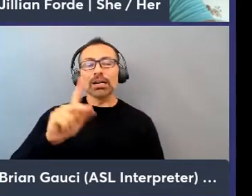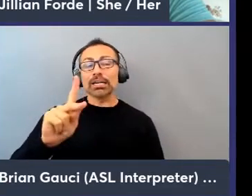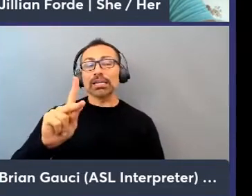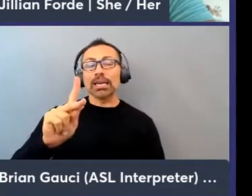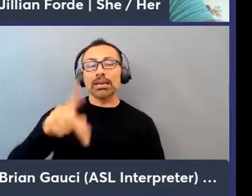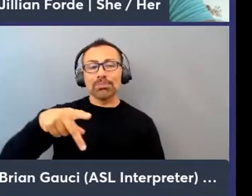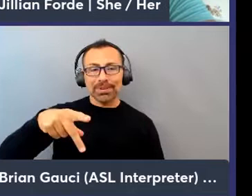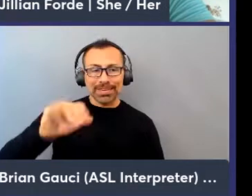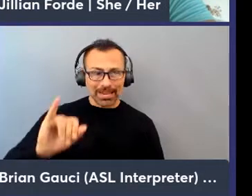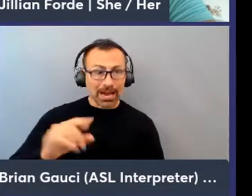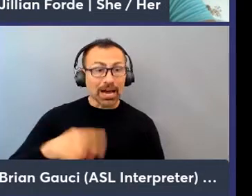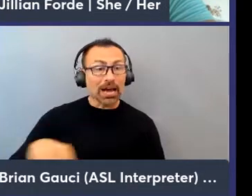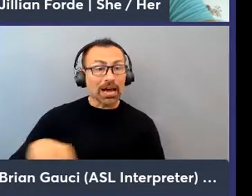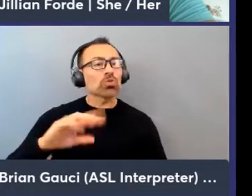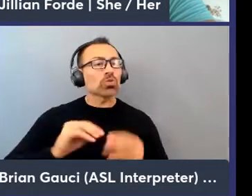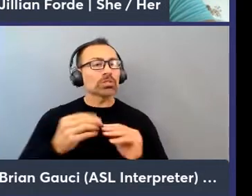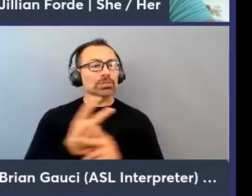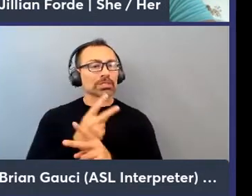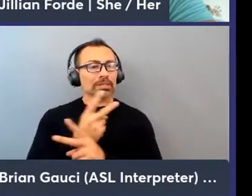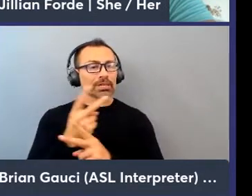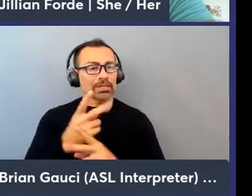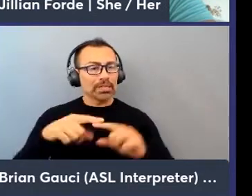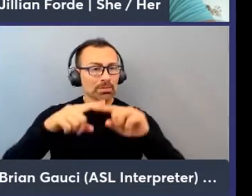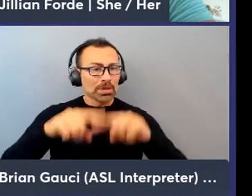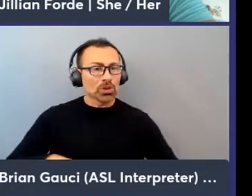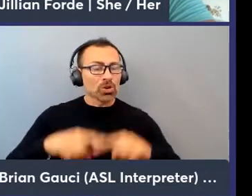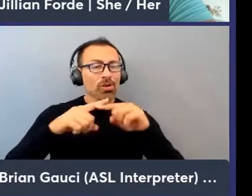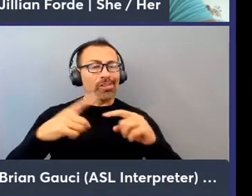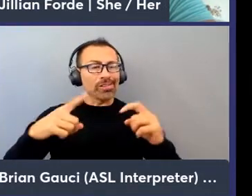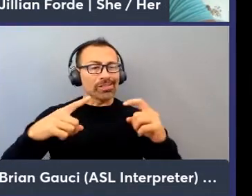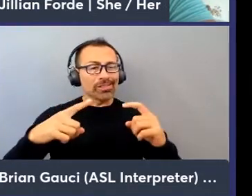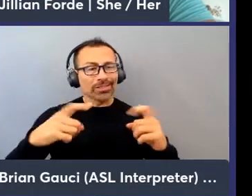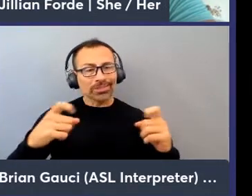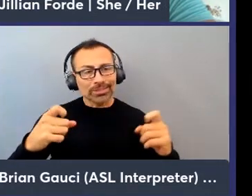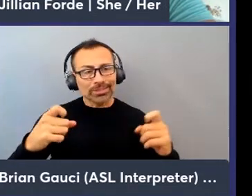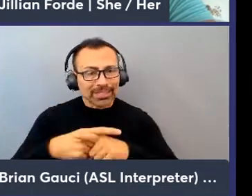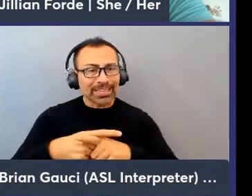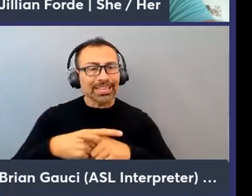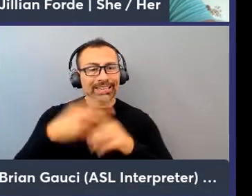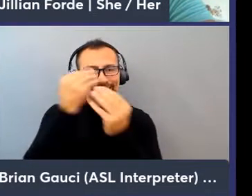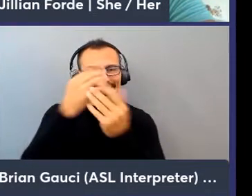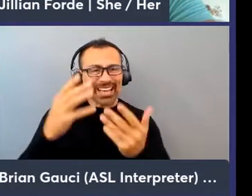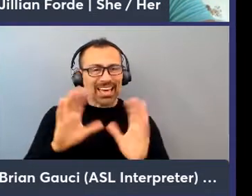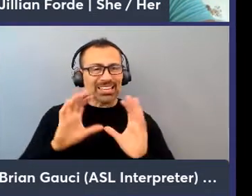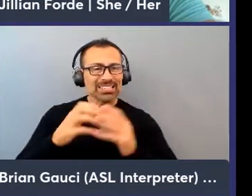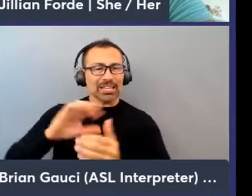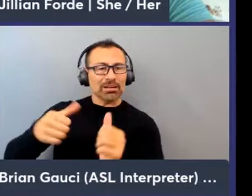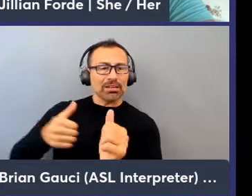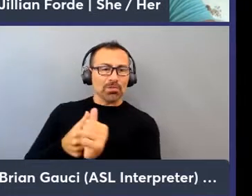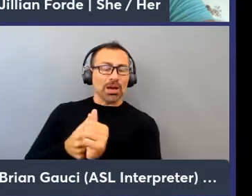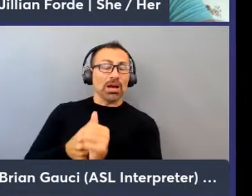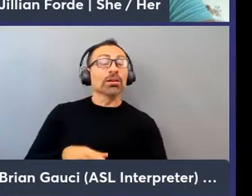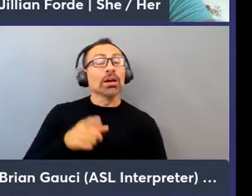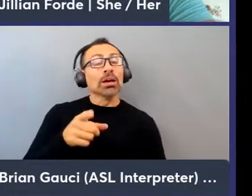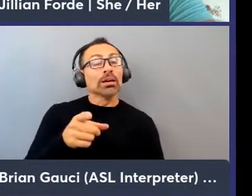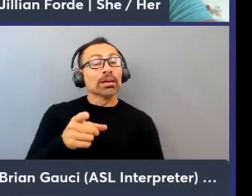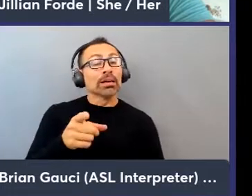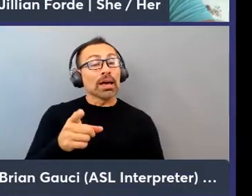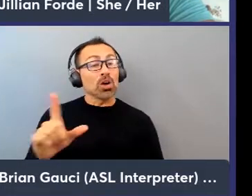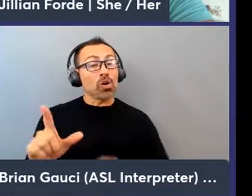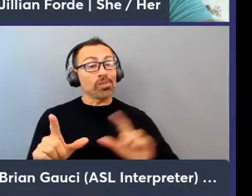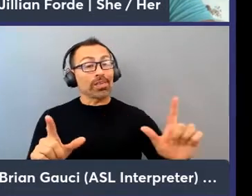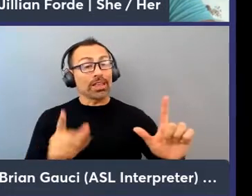calculated based on like a very complicated data set in behind. And then you see to the left, there's some like business